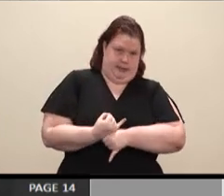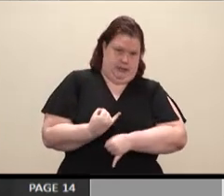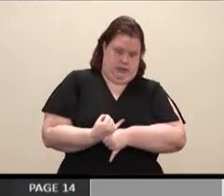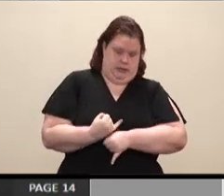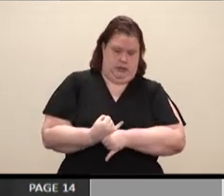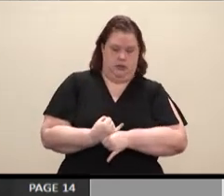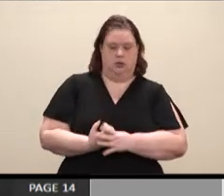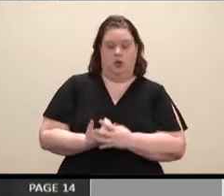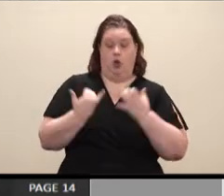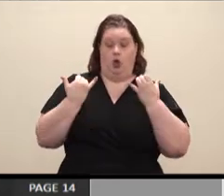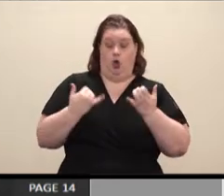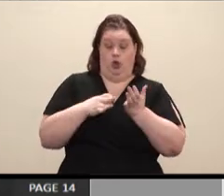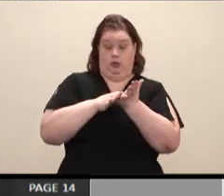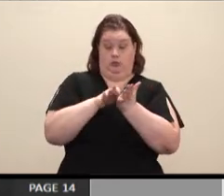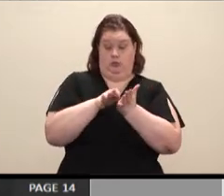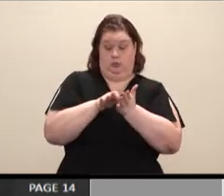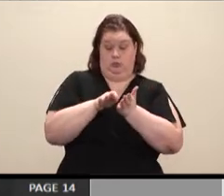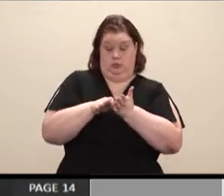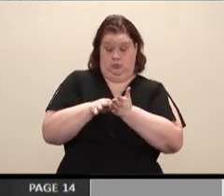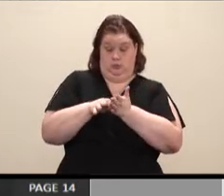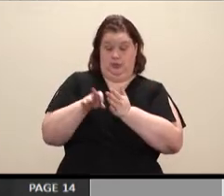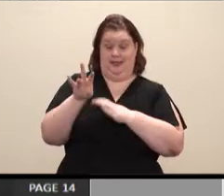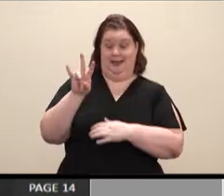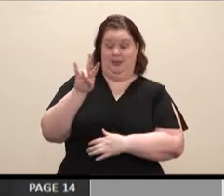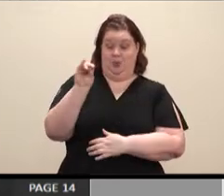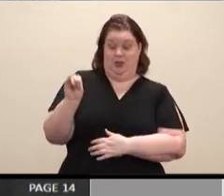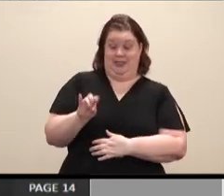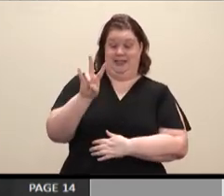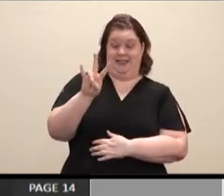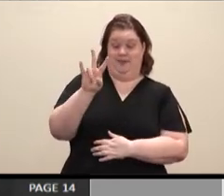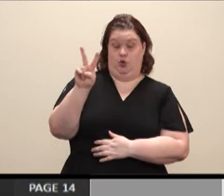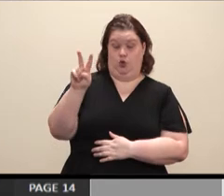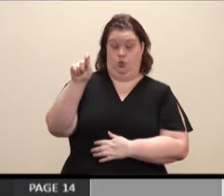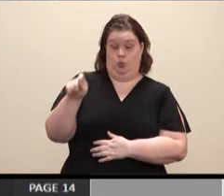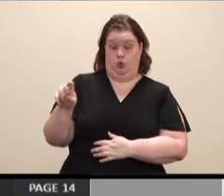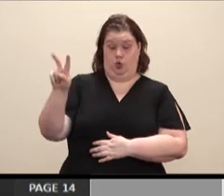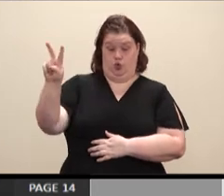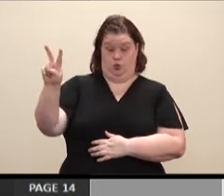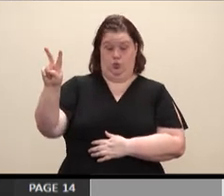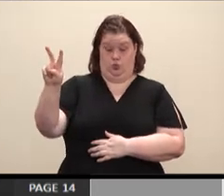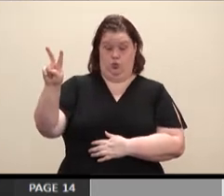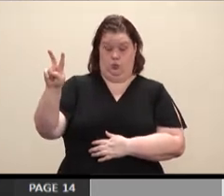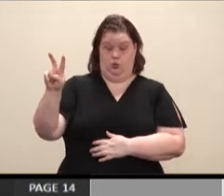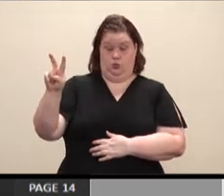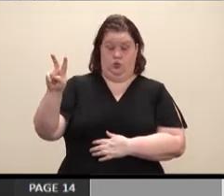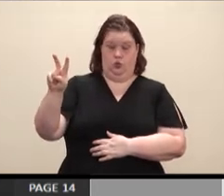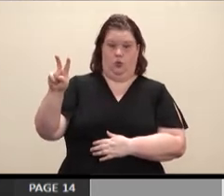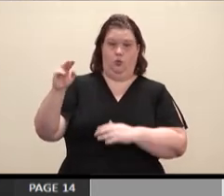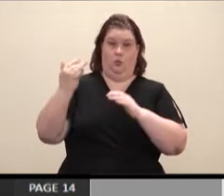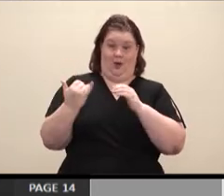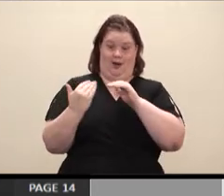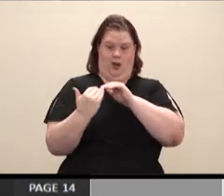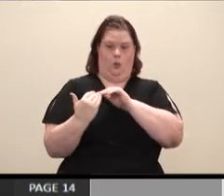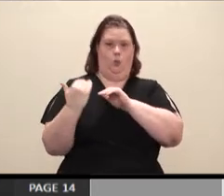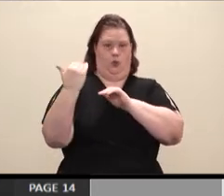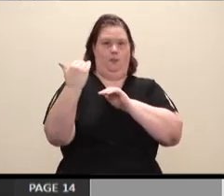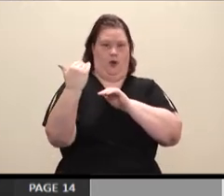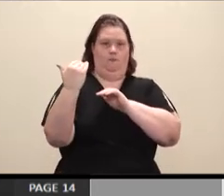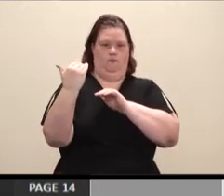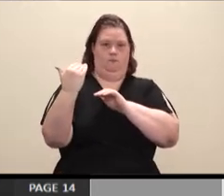was about a week ago, was 72.2%. So as I said, we are exceeding it at this